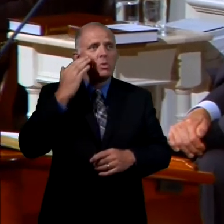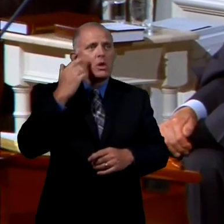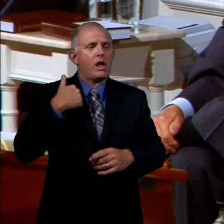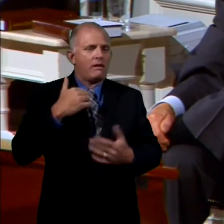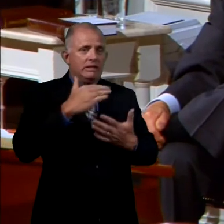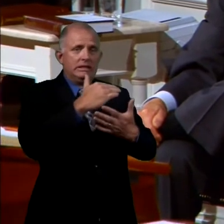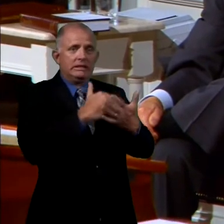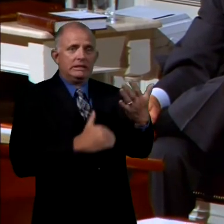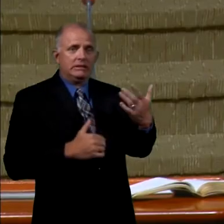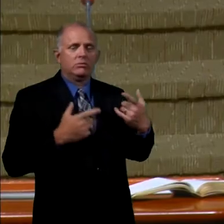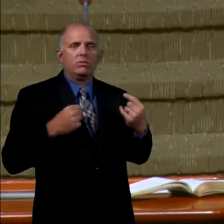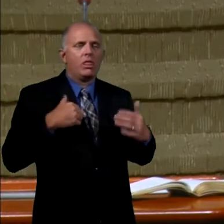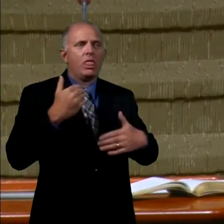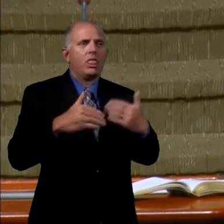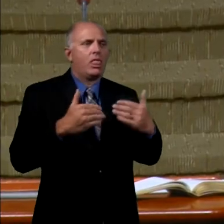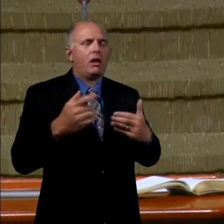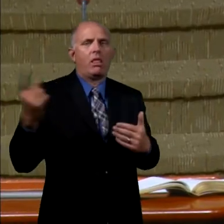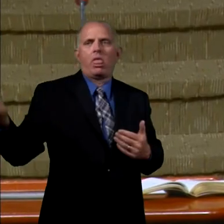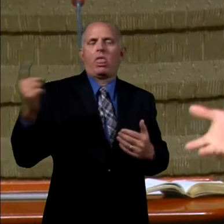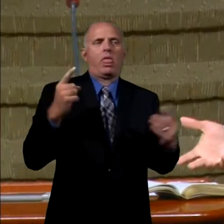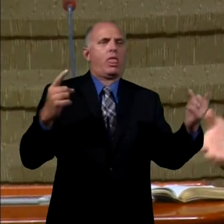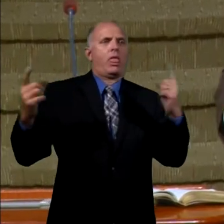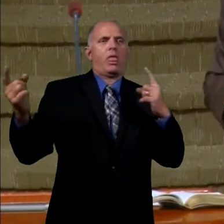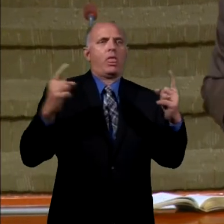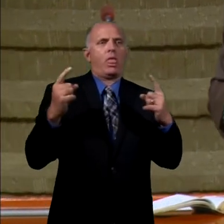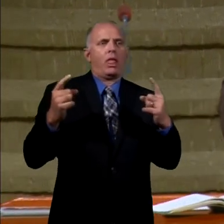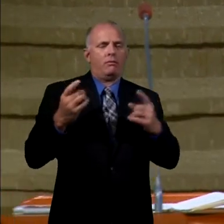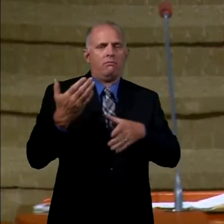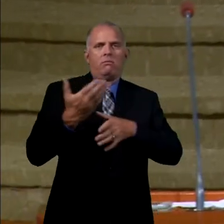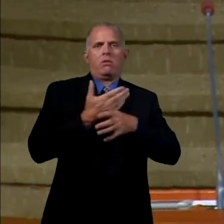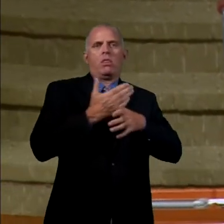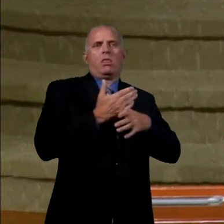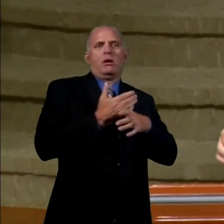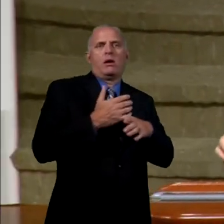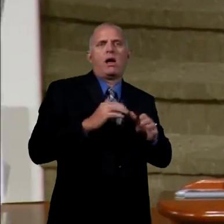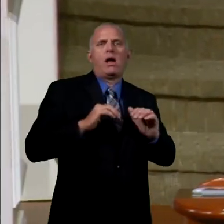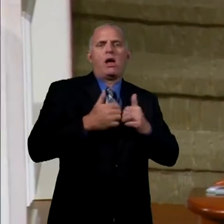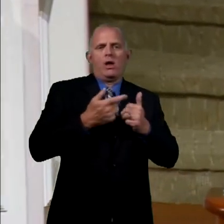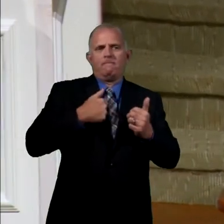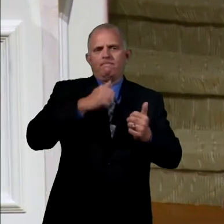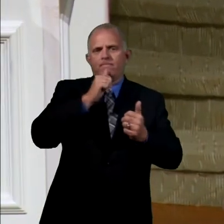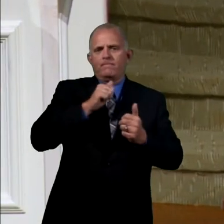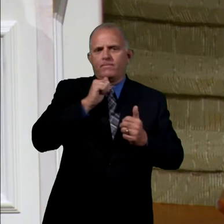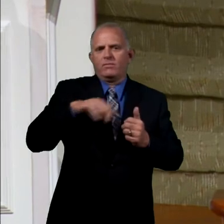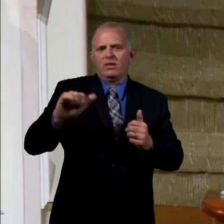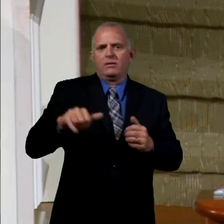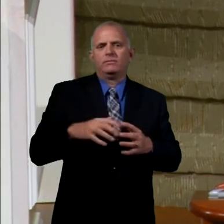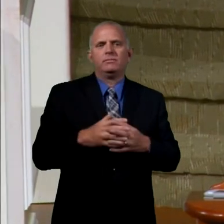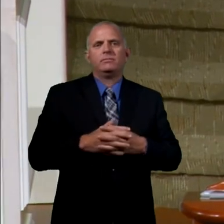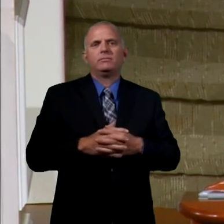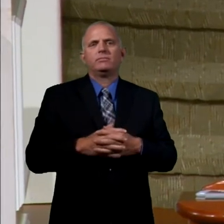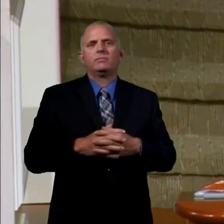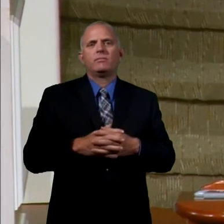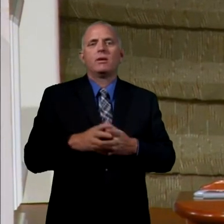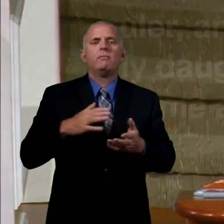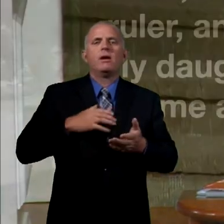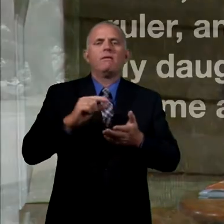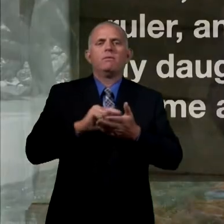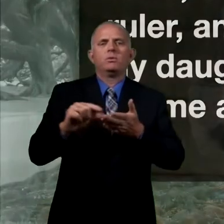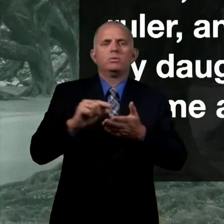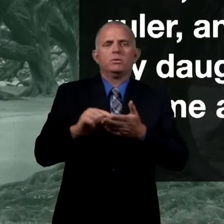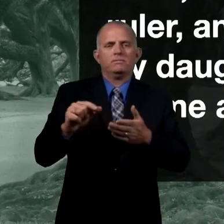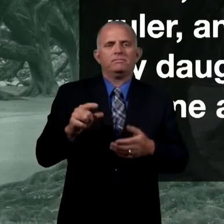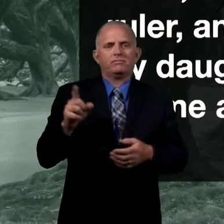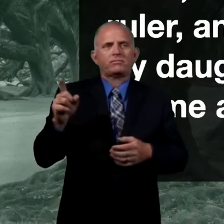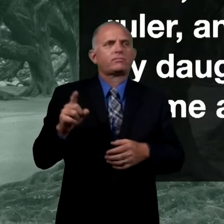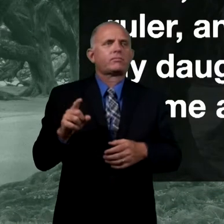clicking on that to-do list, he gets interrupted? How did he handle that? I have a passage we'll look at today in Matthew 9. As we start Matthew